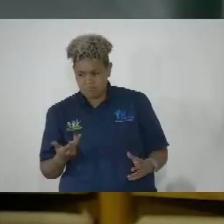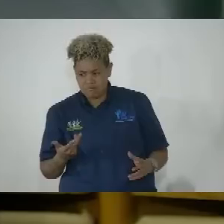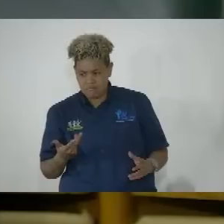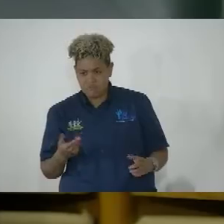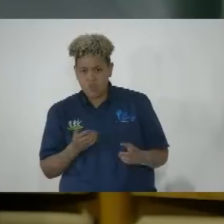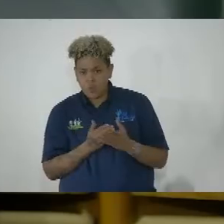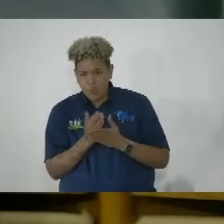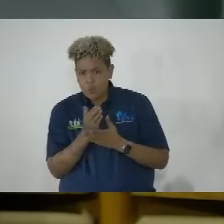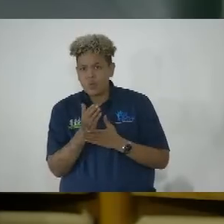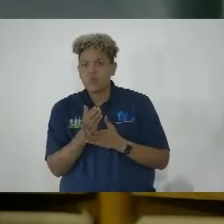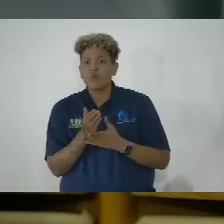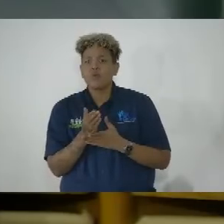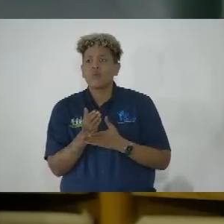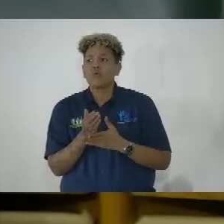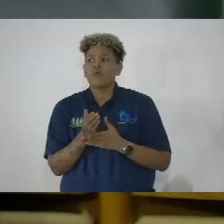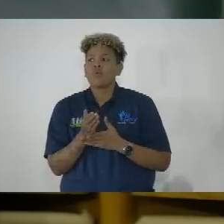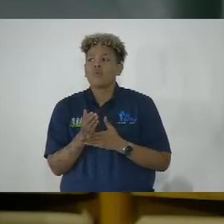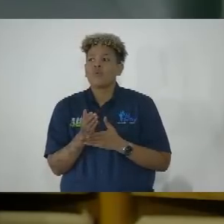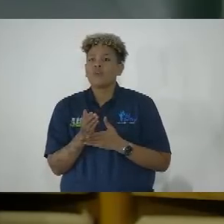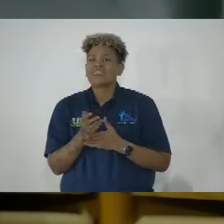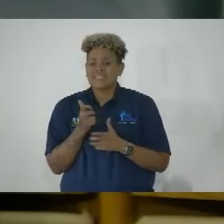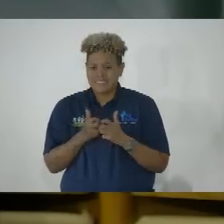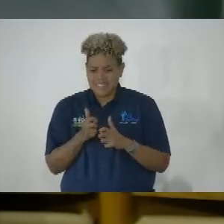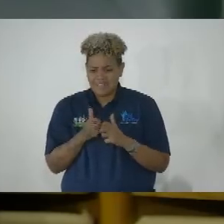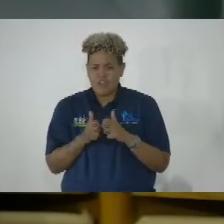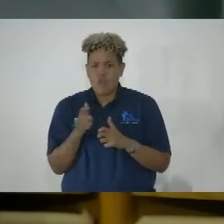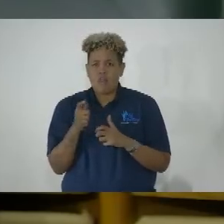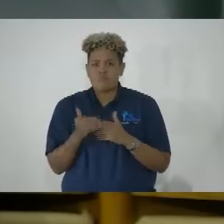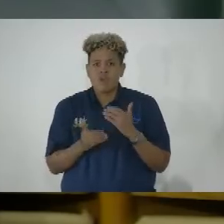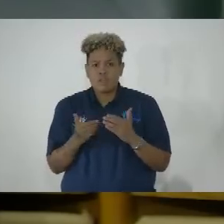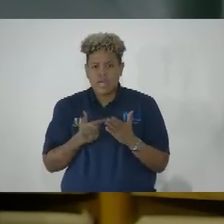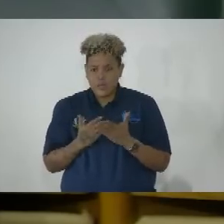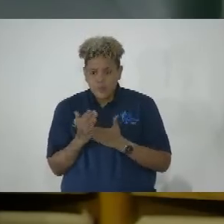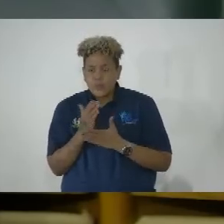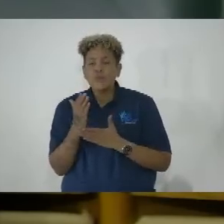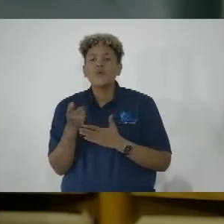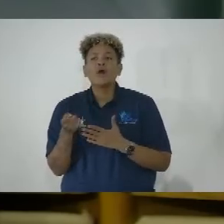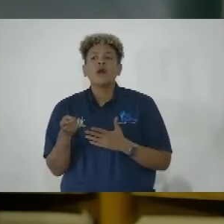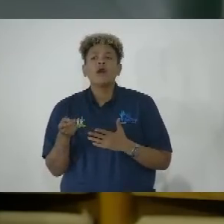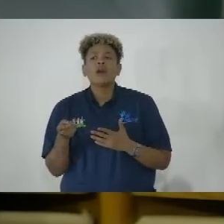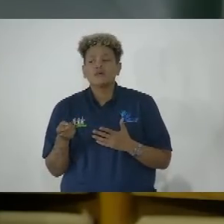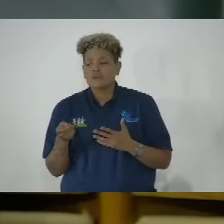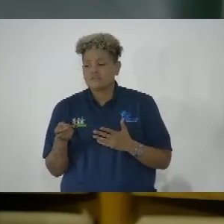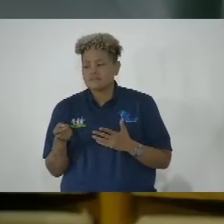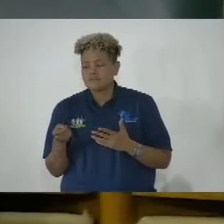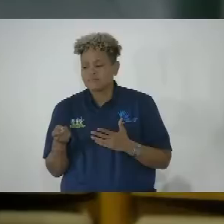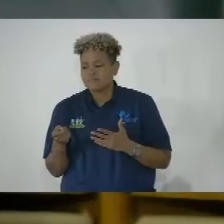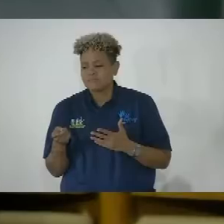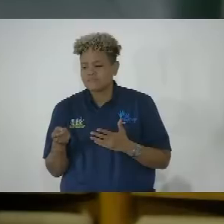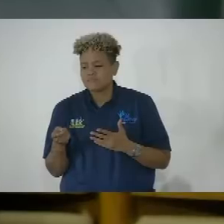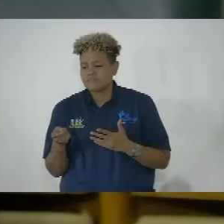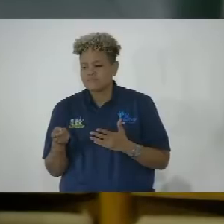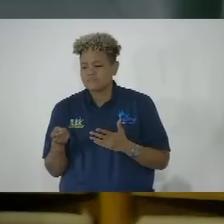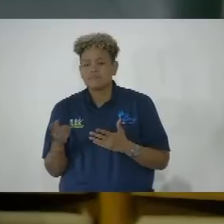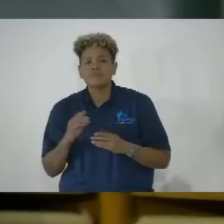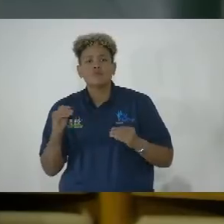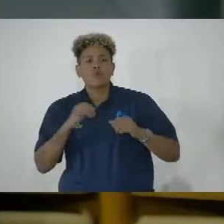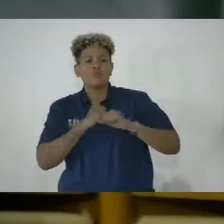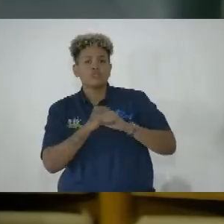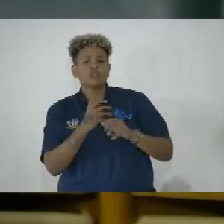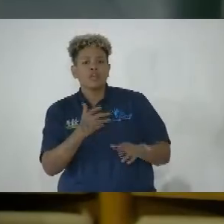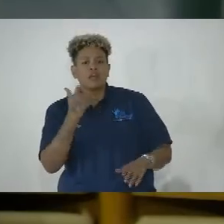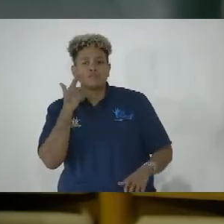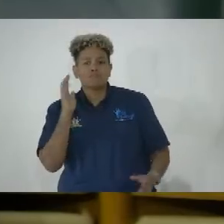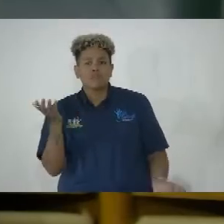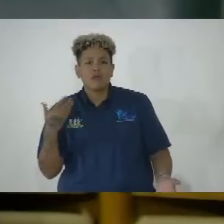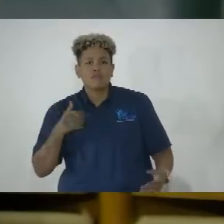through that very difficult process and then there's no protection? I